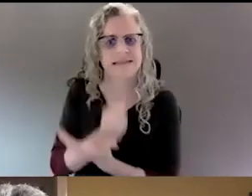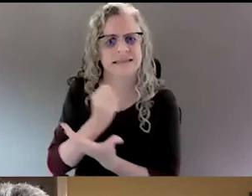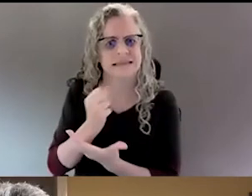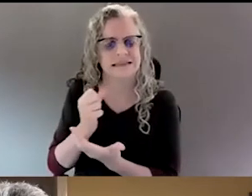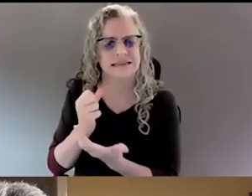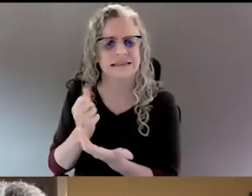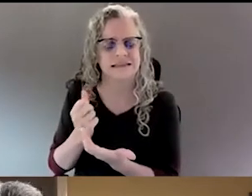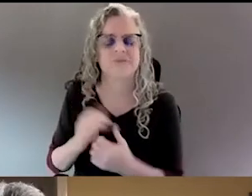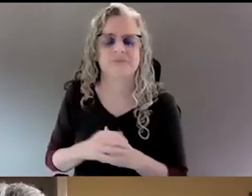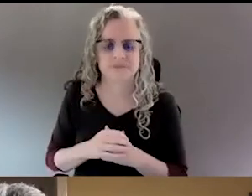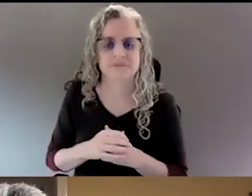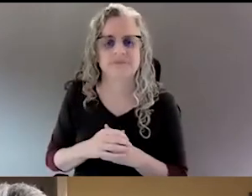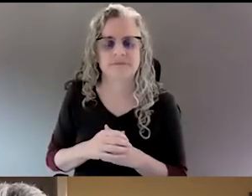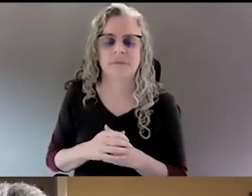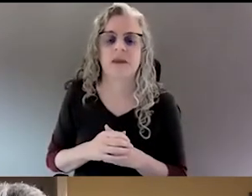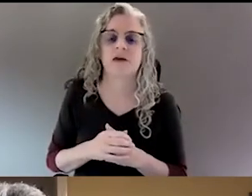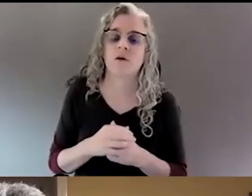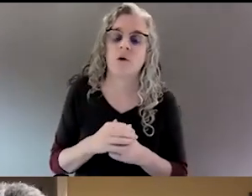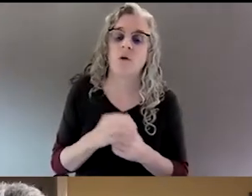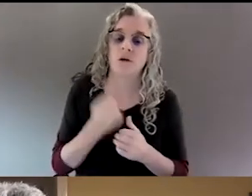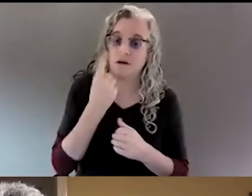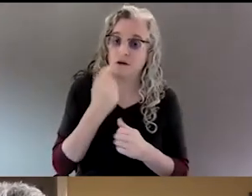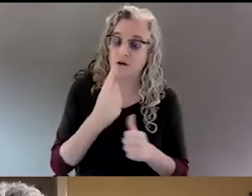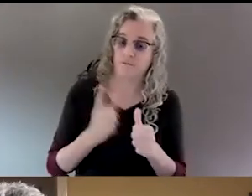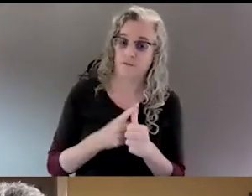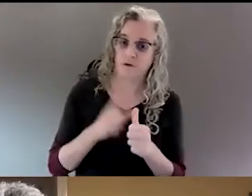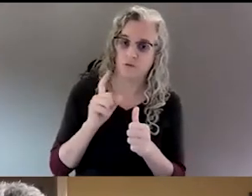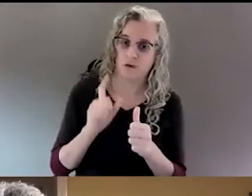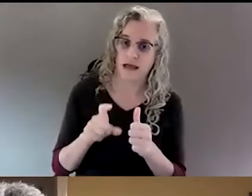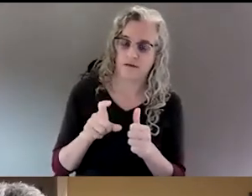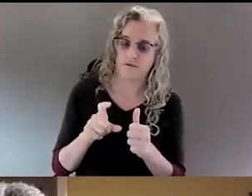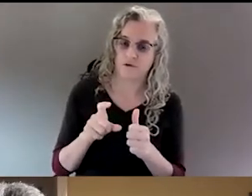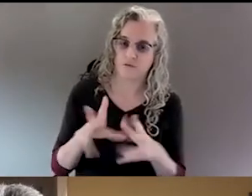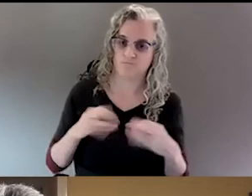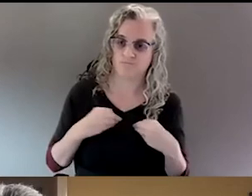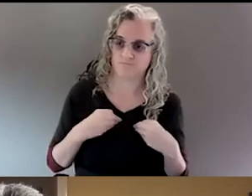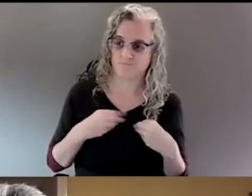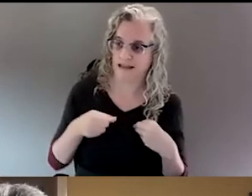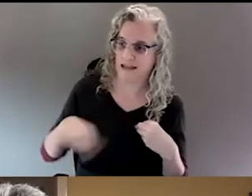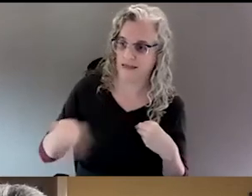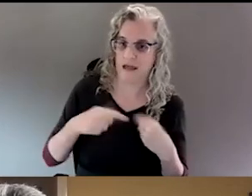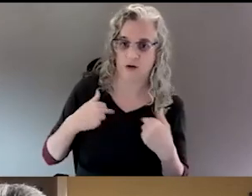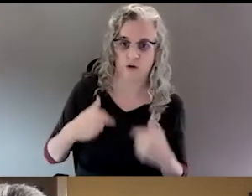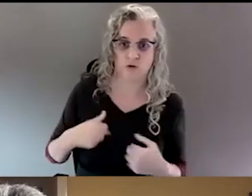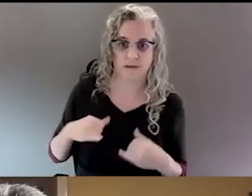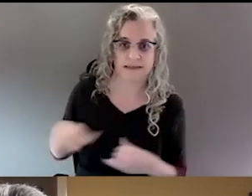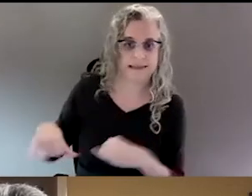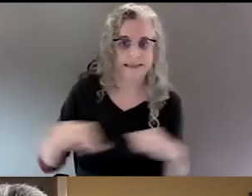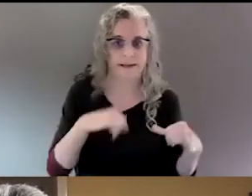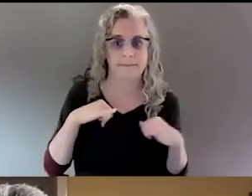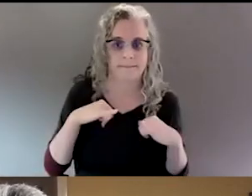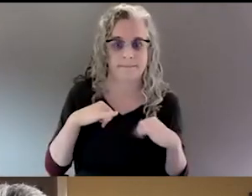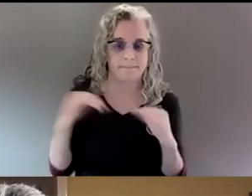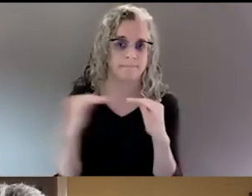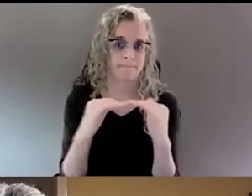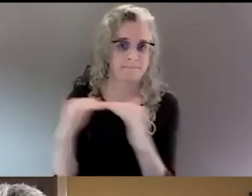first acknowledge that their humanity is just as valuable as anybody else's. And I think of the acronym